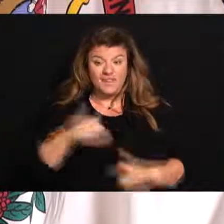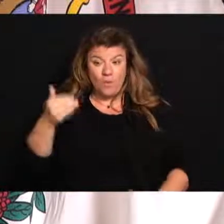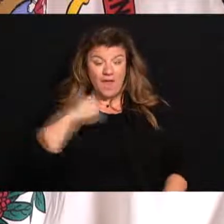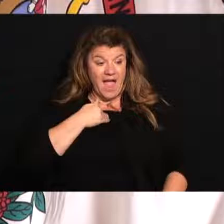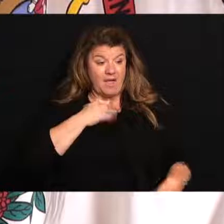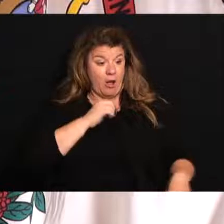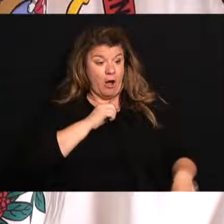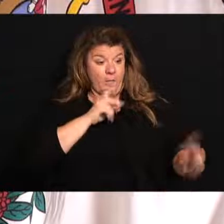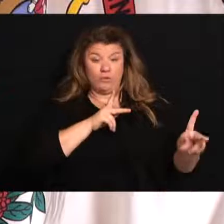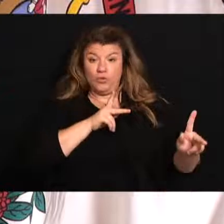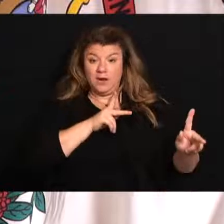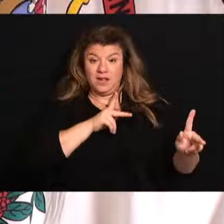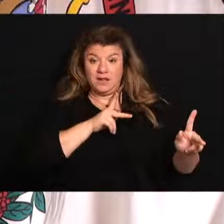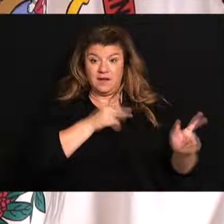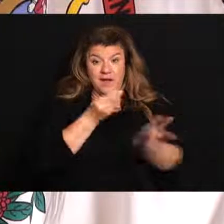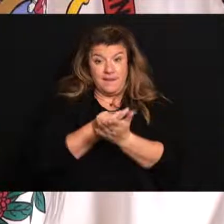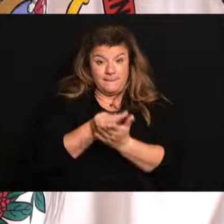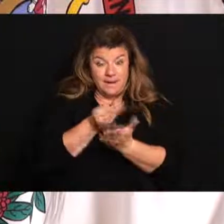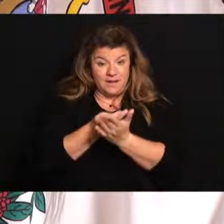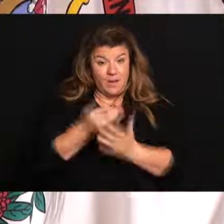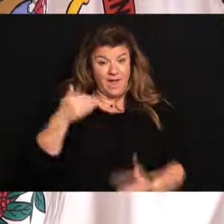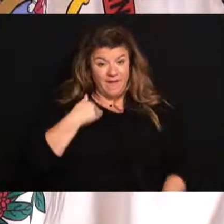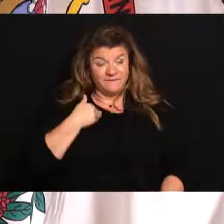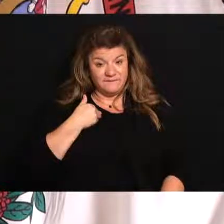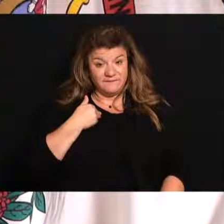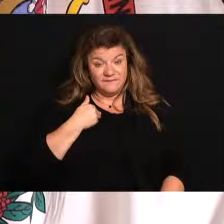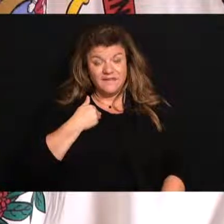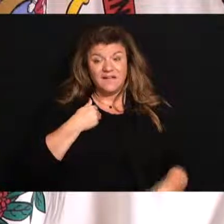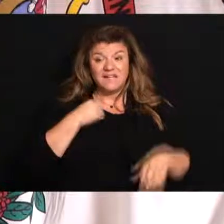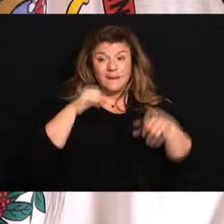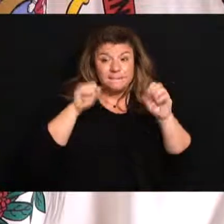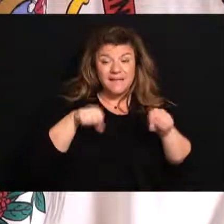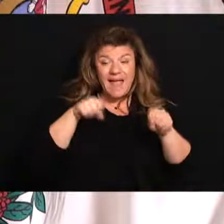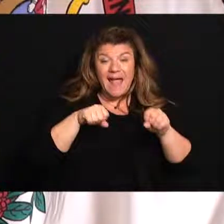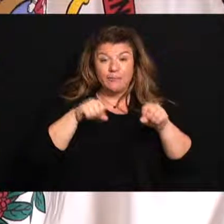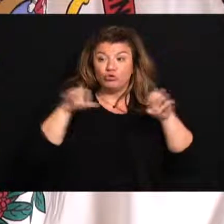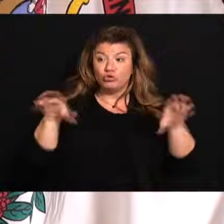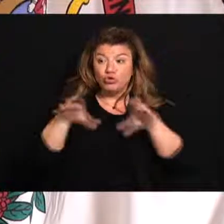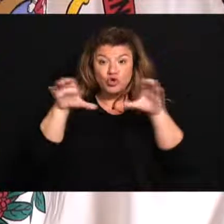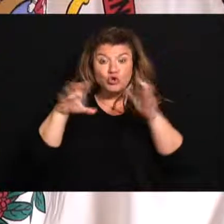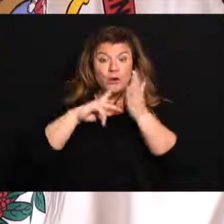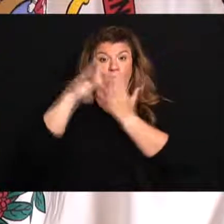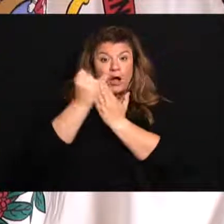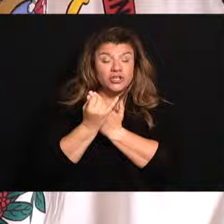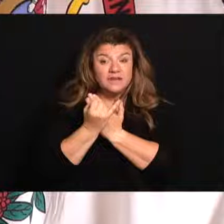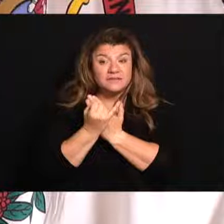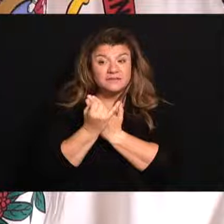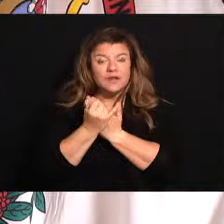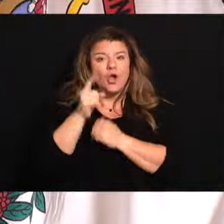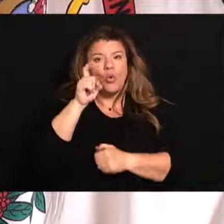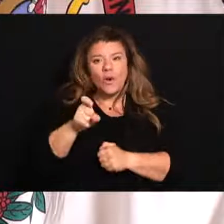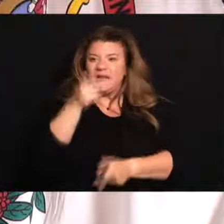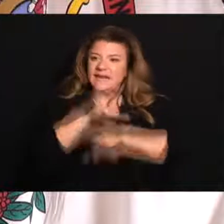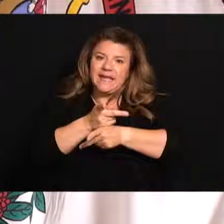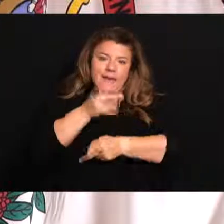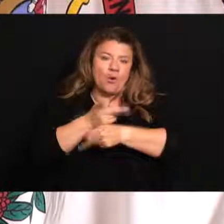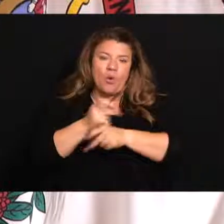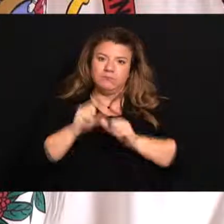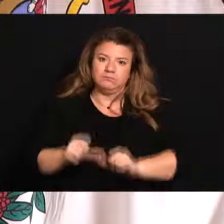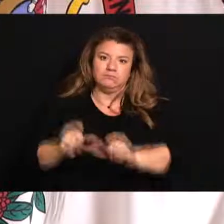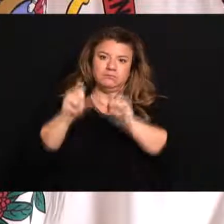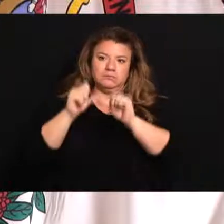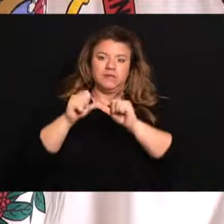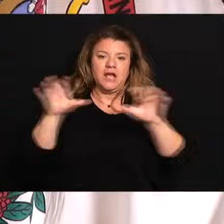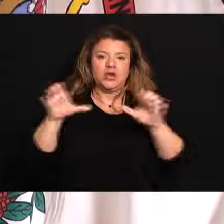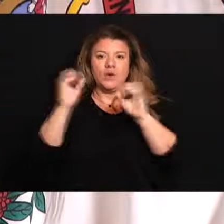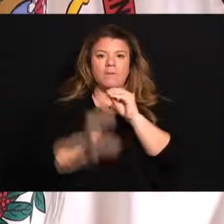here within the dollars that we have to be able to do some of these projects, we need to keep doing them, and we need to keep